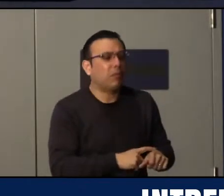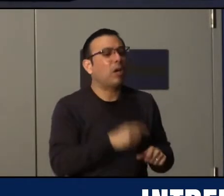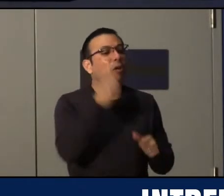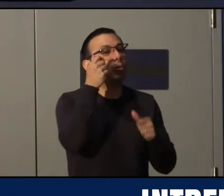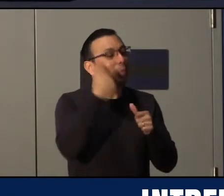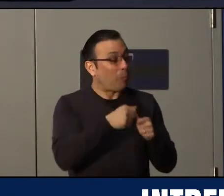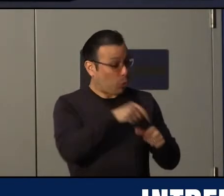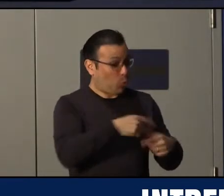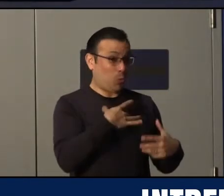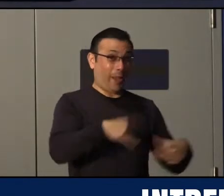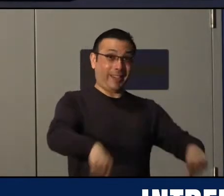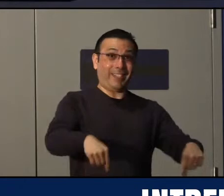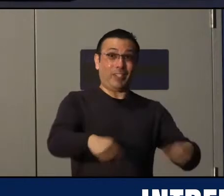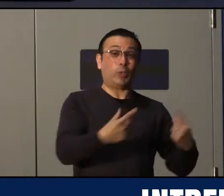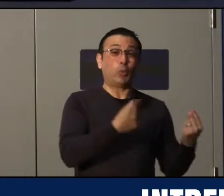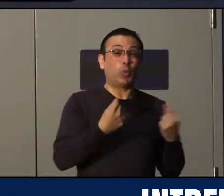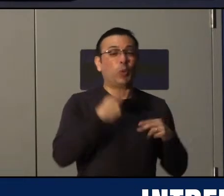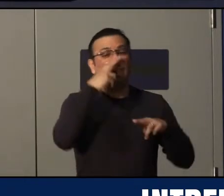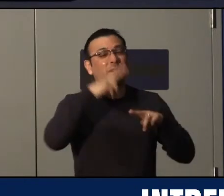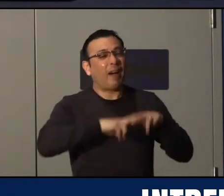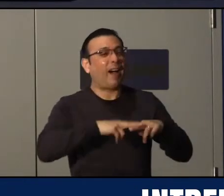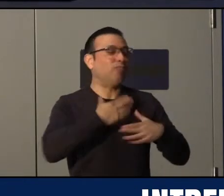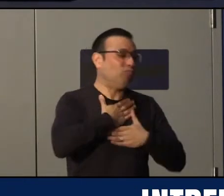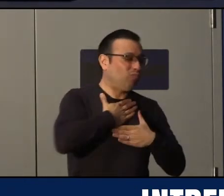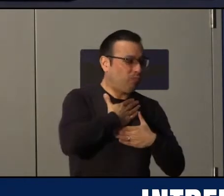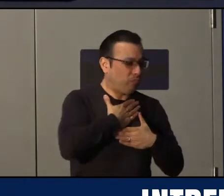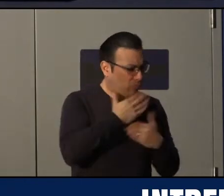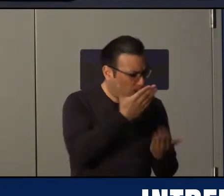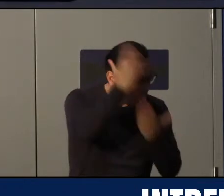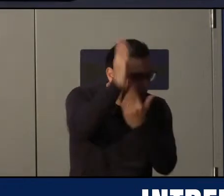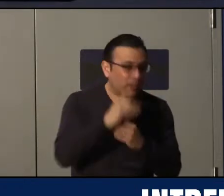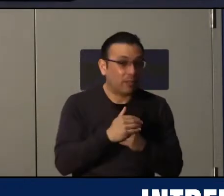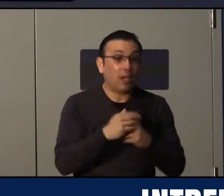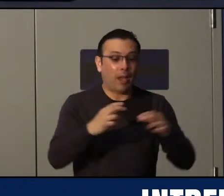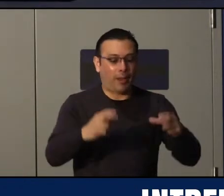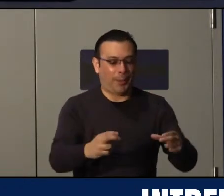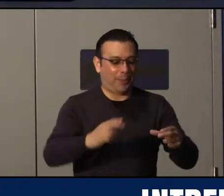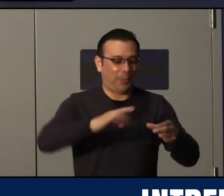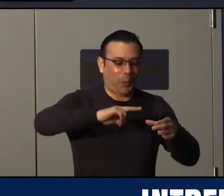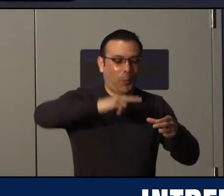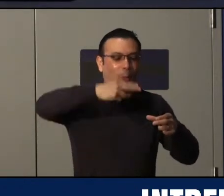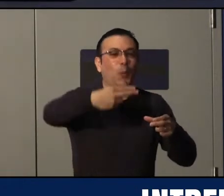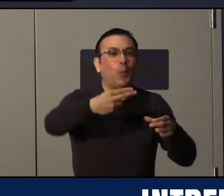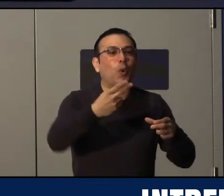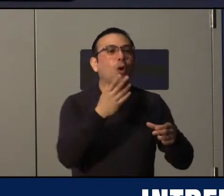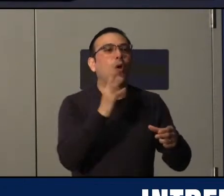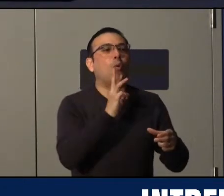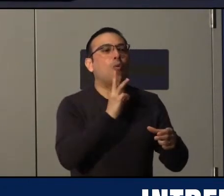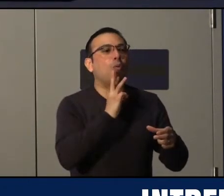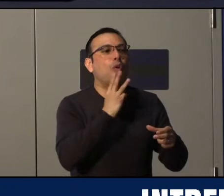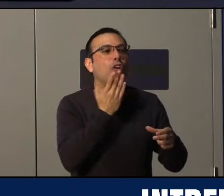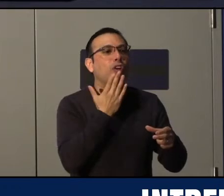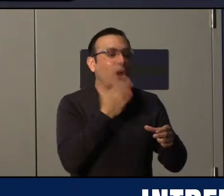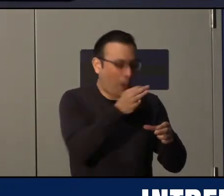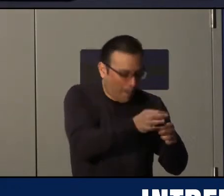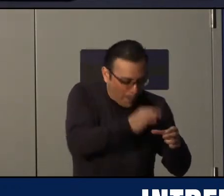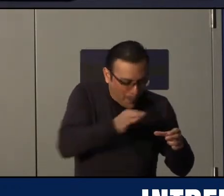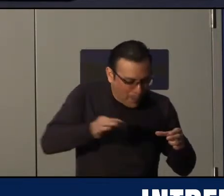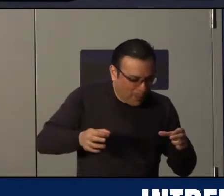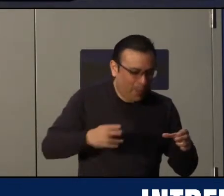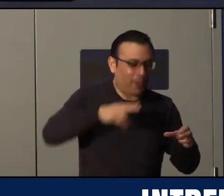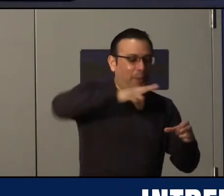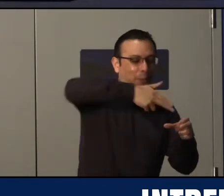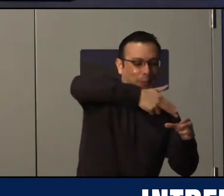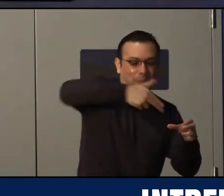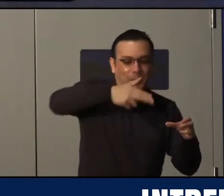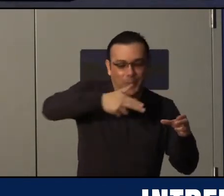on Earth with you to space. That turned out to be a watercolor kit. Very personal highlight for me was the opportunity to paint